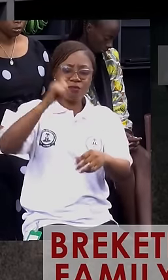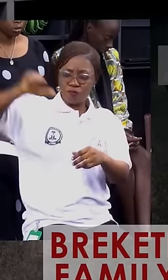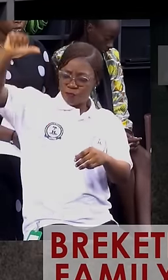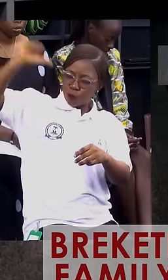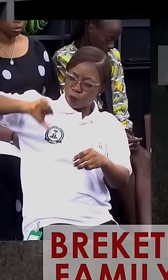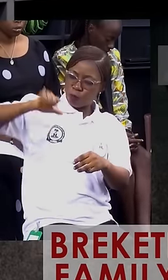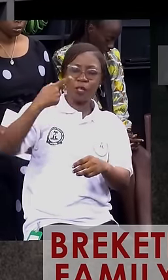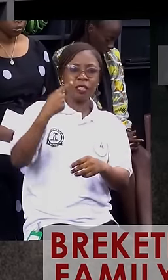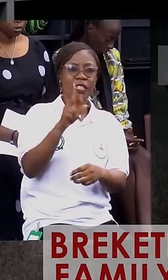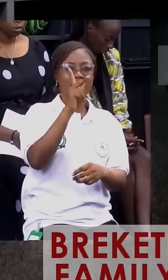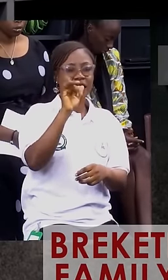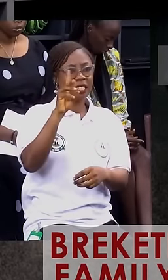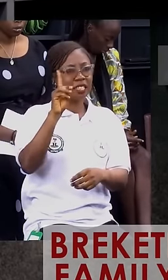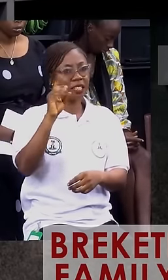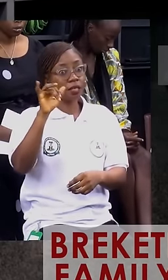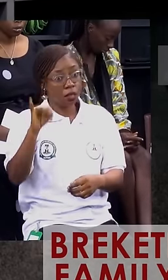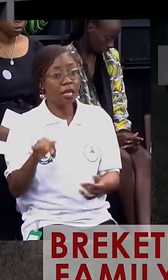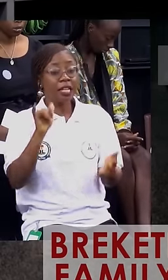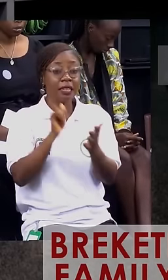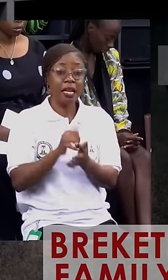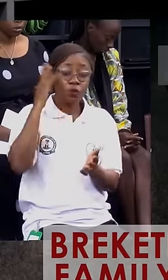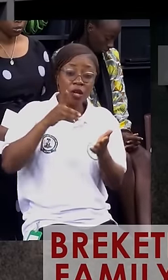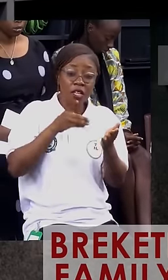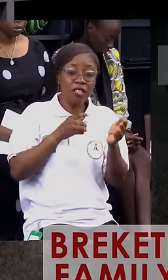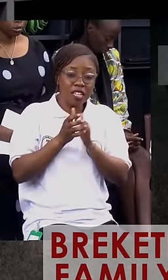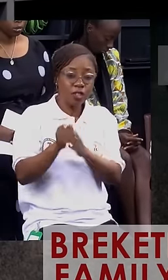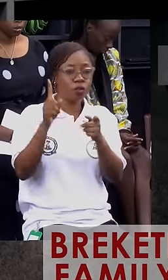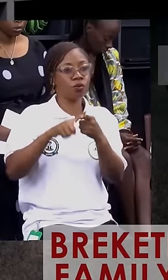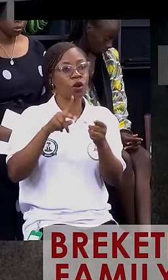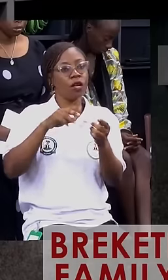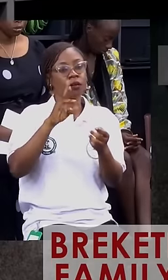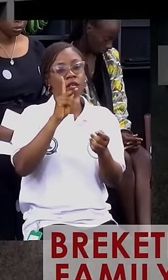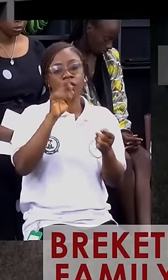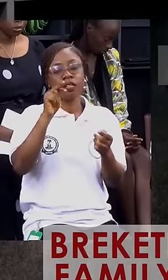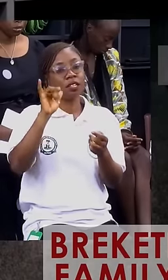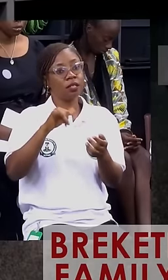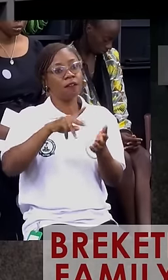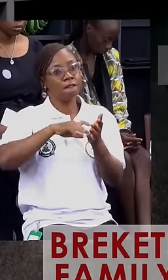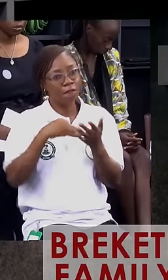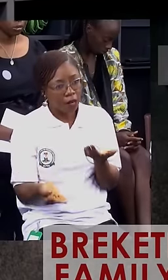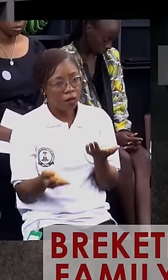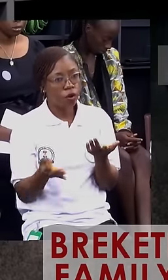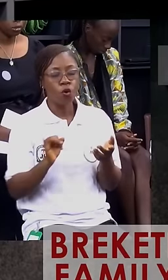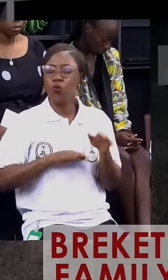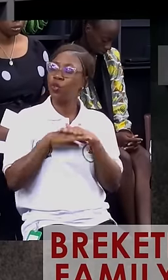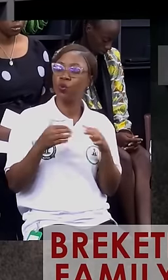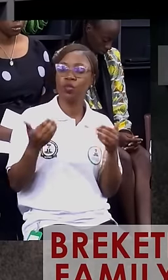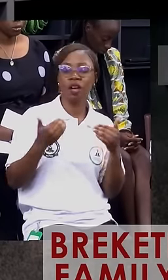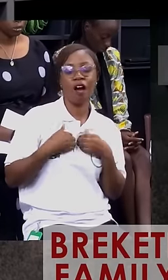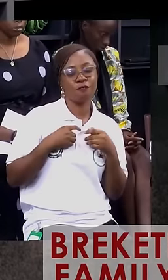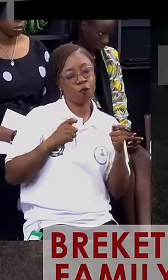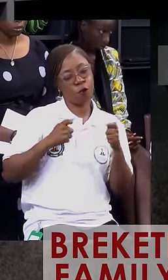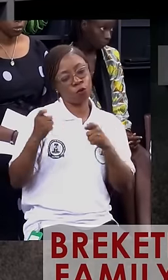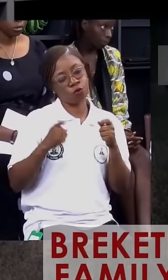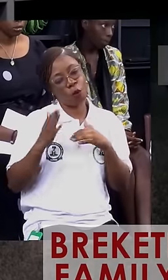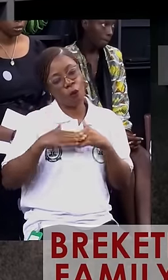analgesic nephropathy. And that can lead to kidney failure. Unfortunately, in Nigeria, we don't have control over